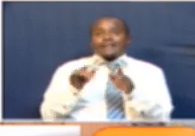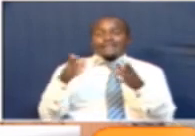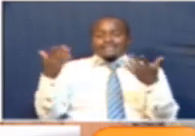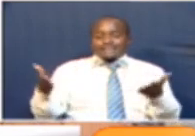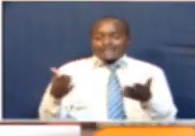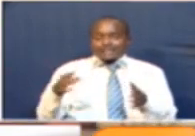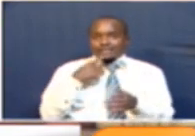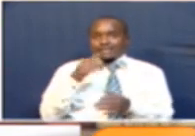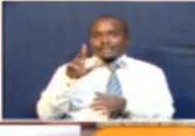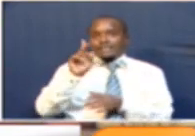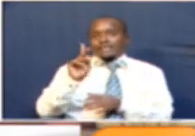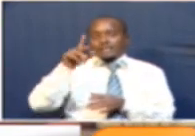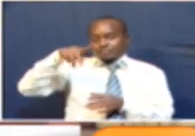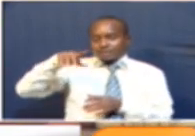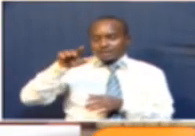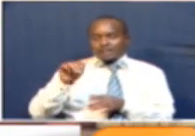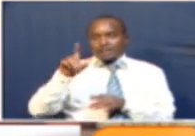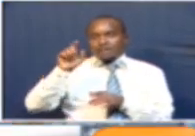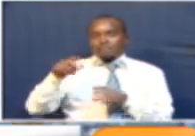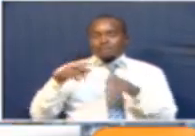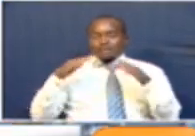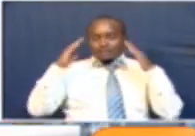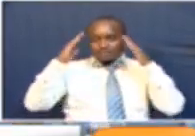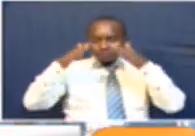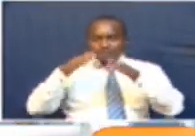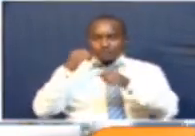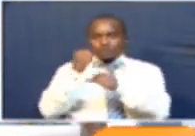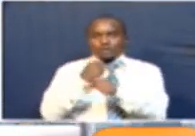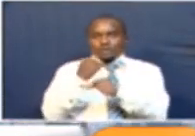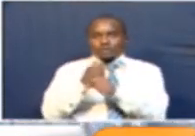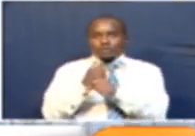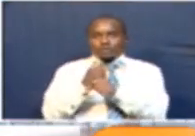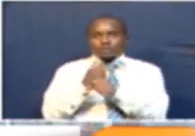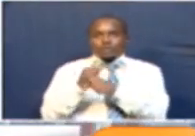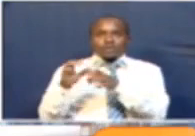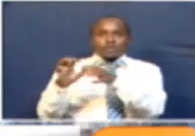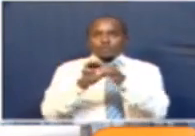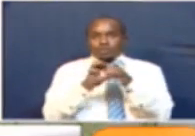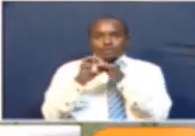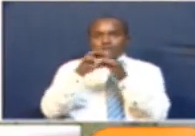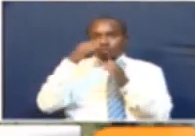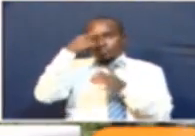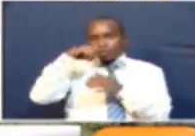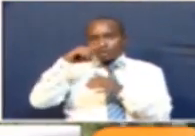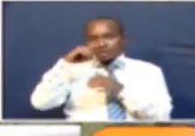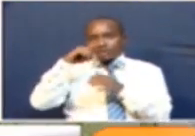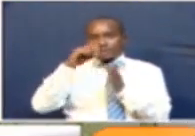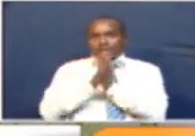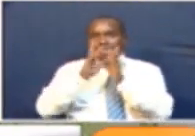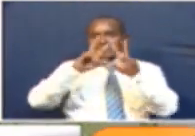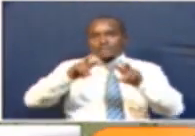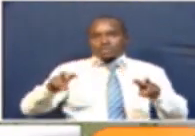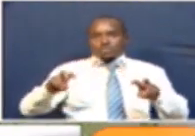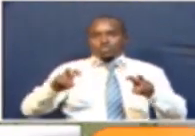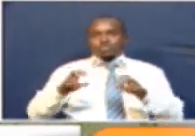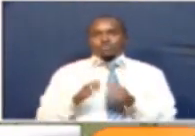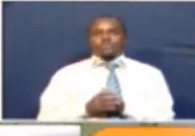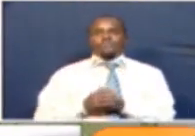constituted, KPA should only restrict itself to functions to coordination, policy and research.